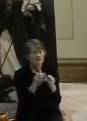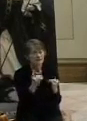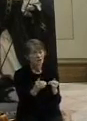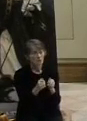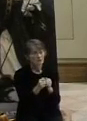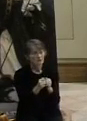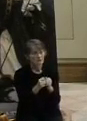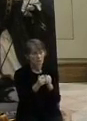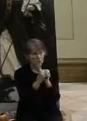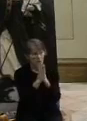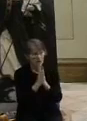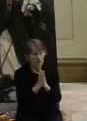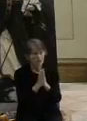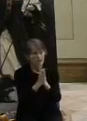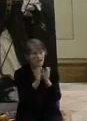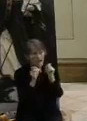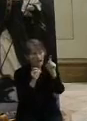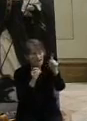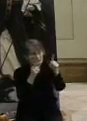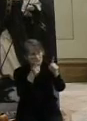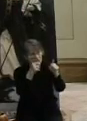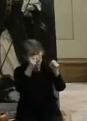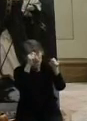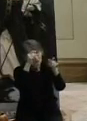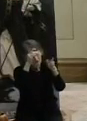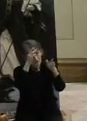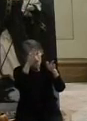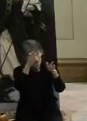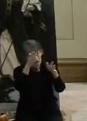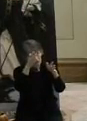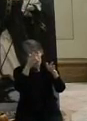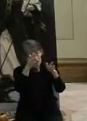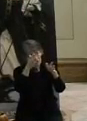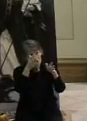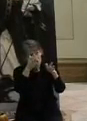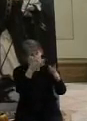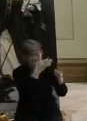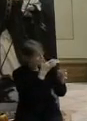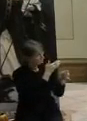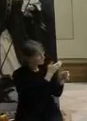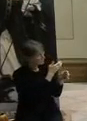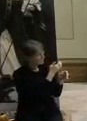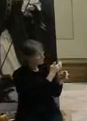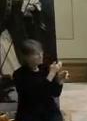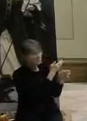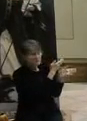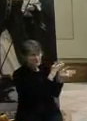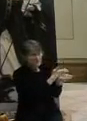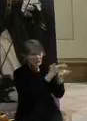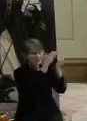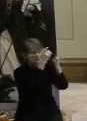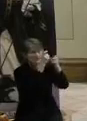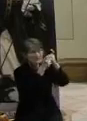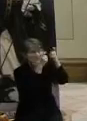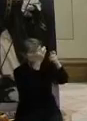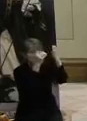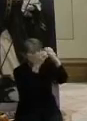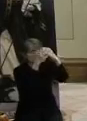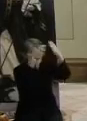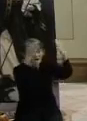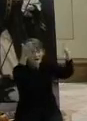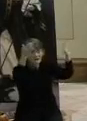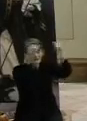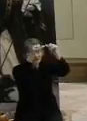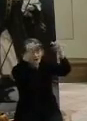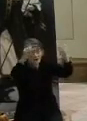prayer, we ask you, Almighty God, command that these gifts be borne by the hands of your holy angel to your altar